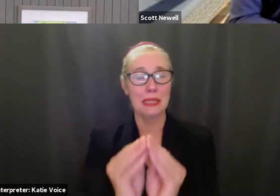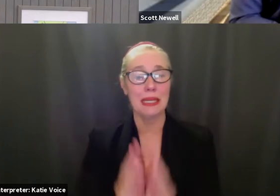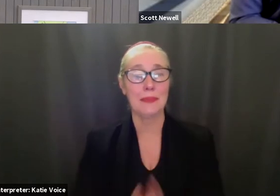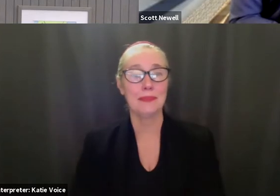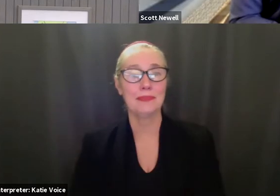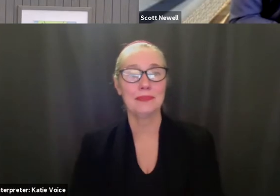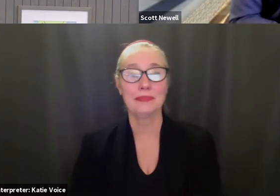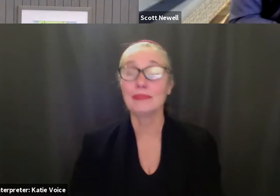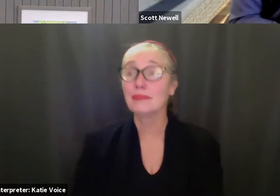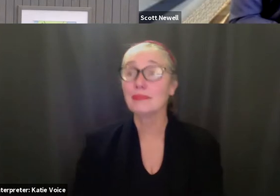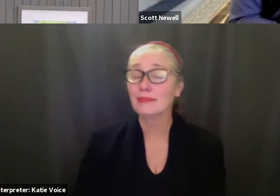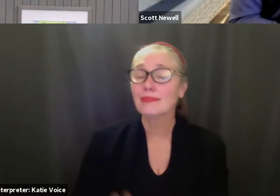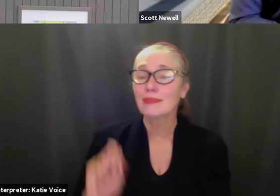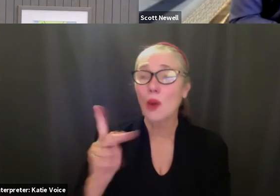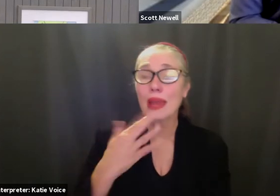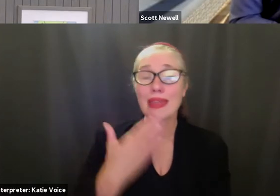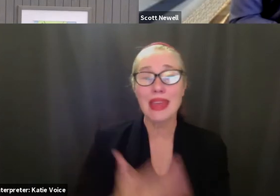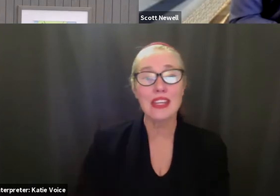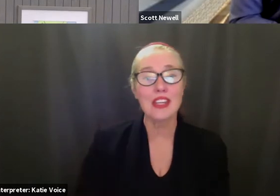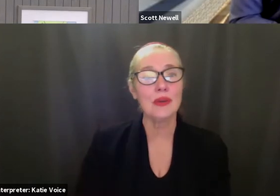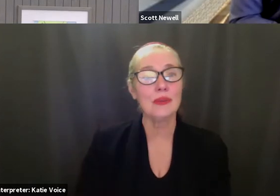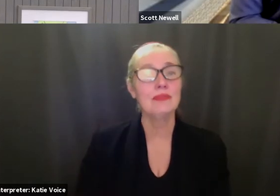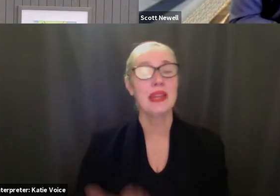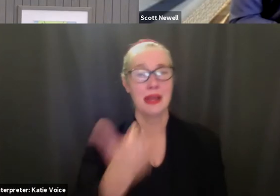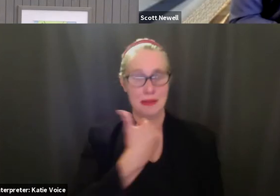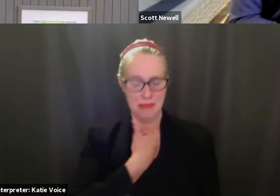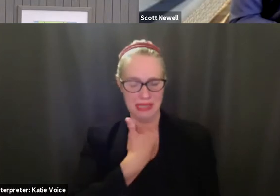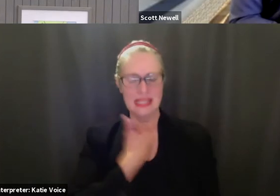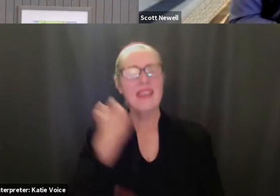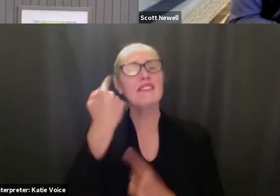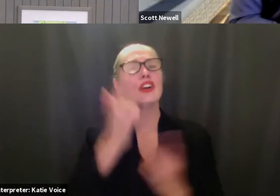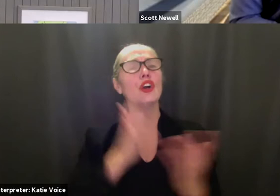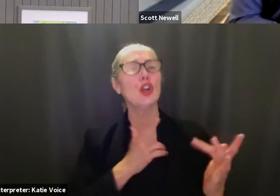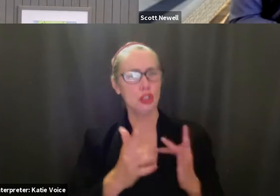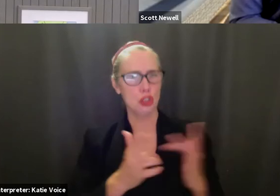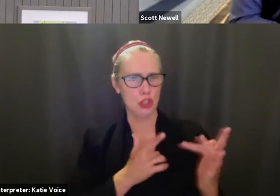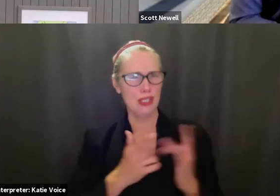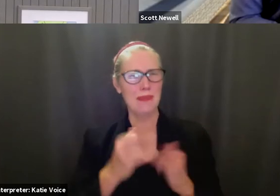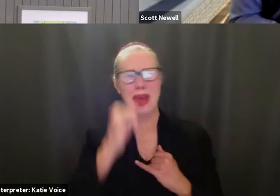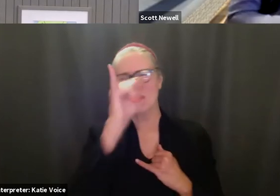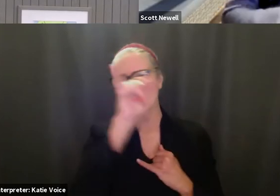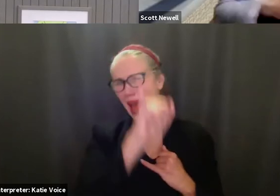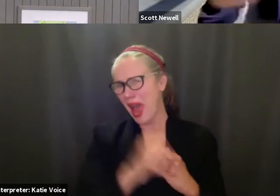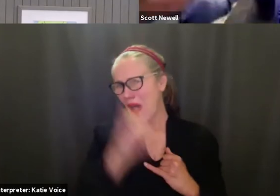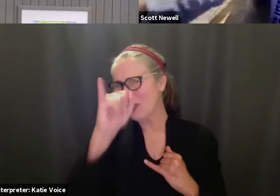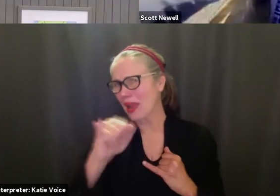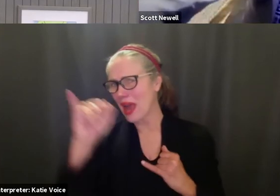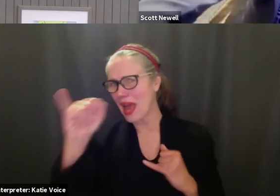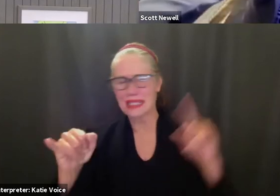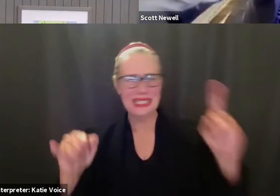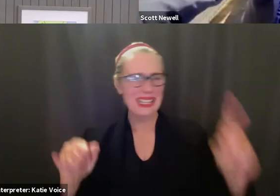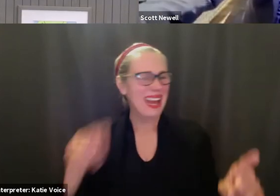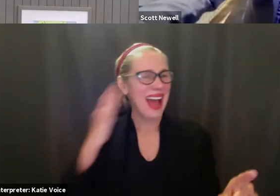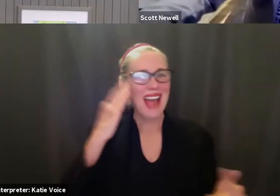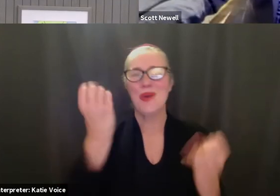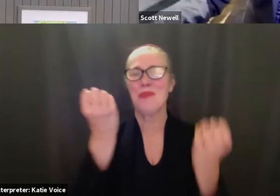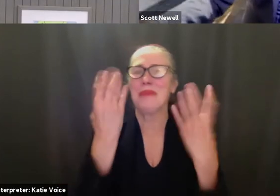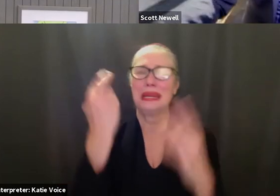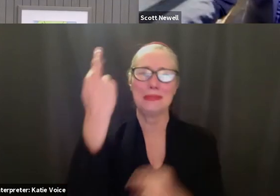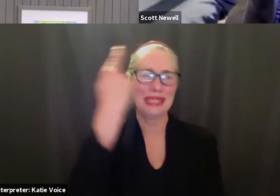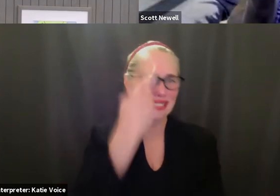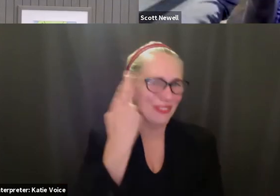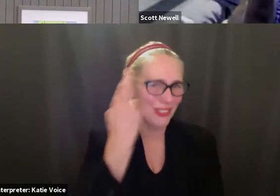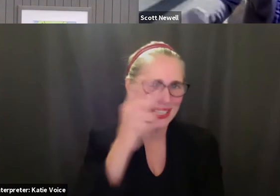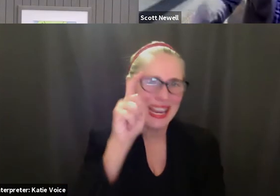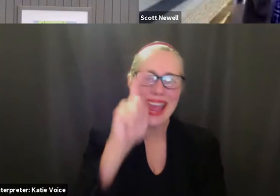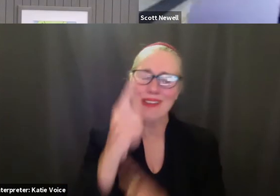okay thank you i also share the concerns about the way lines are drawn and i know there are so many different factors that must be considered and